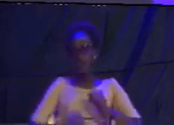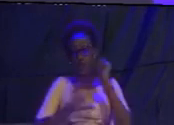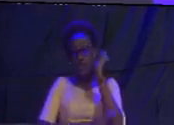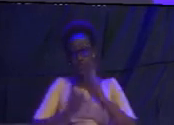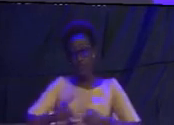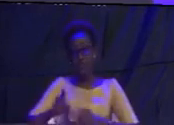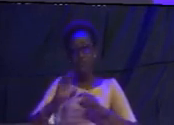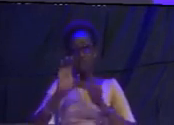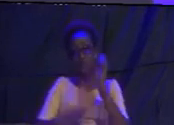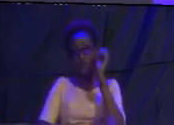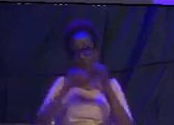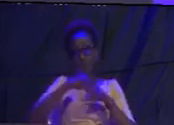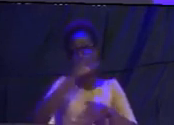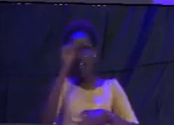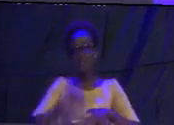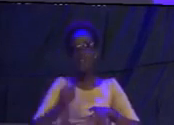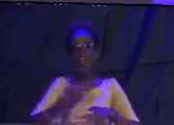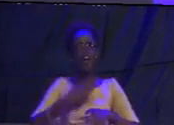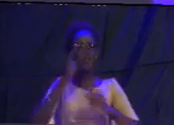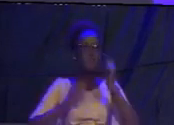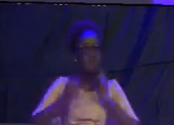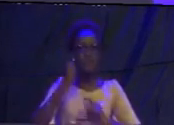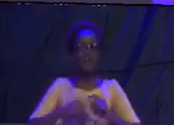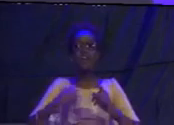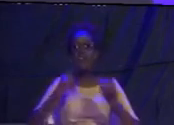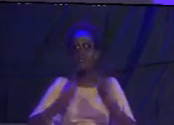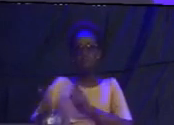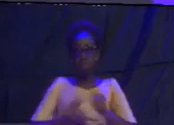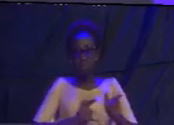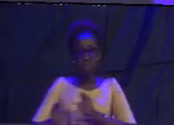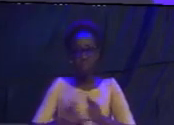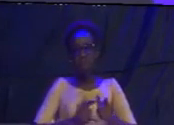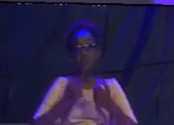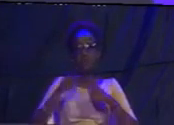2000, at the time in many capitals of Africa, there was a lot of